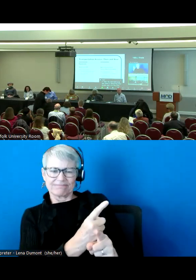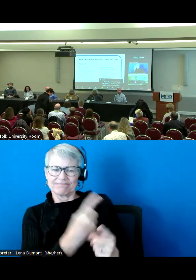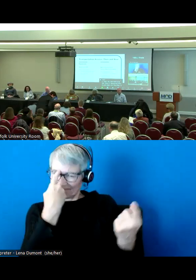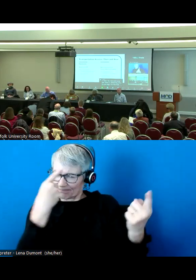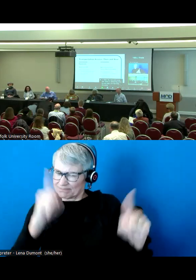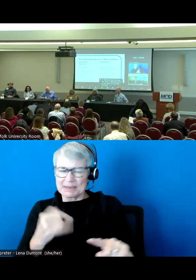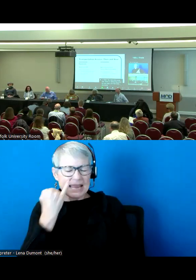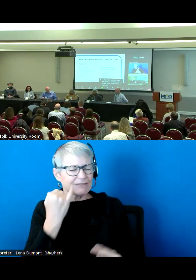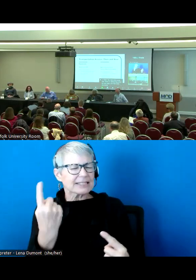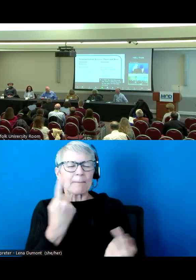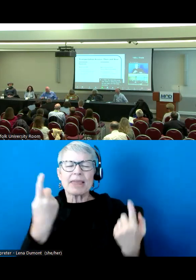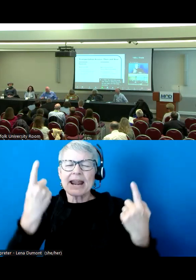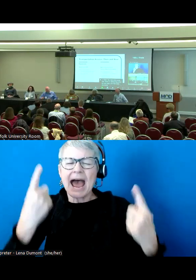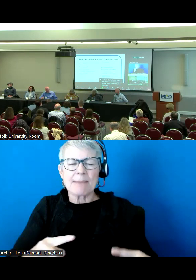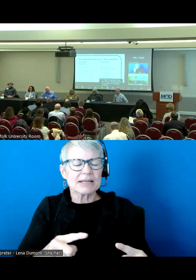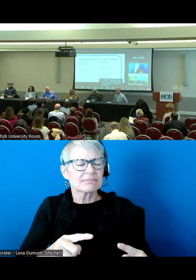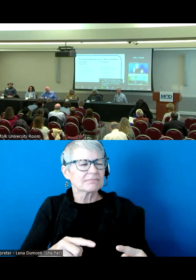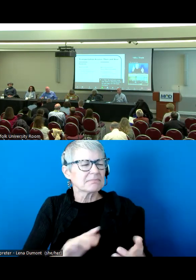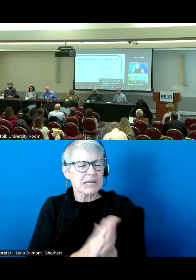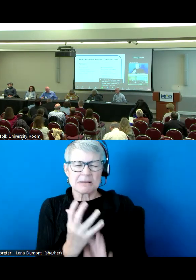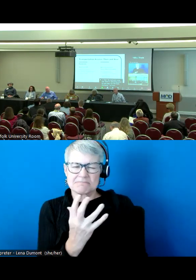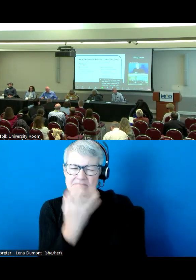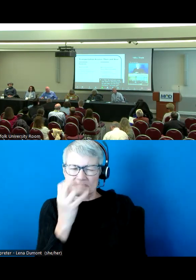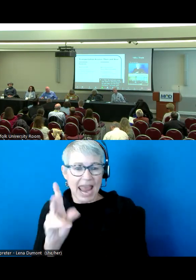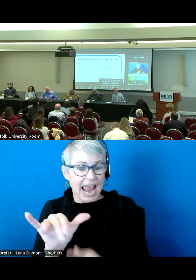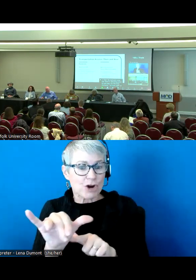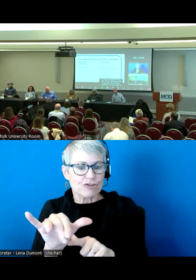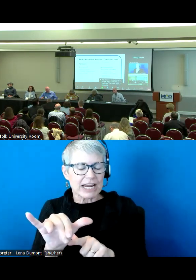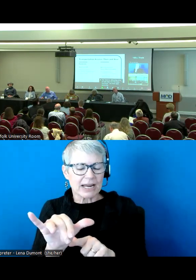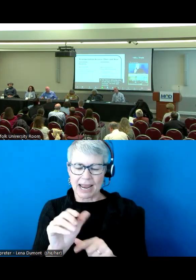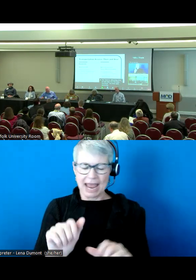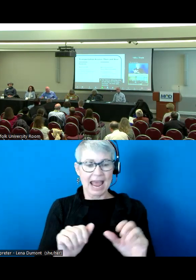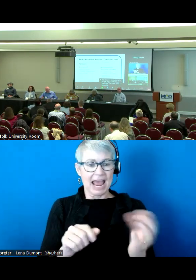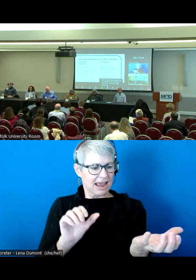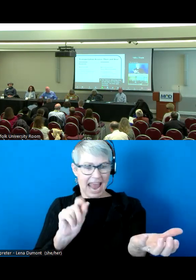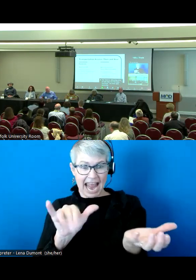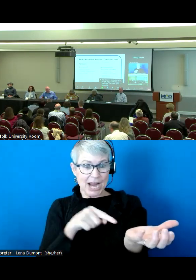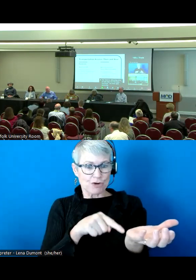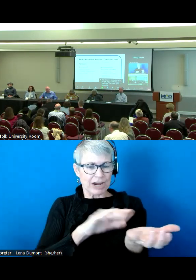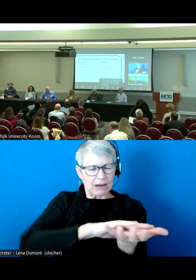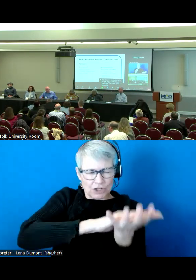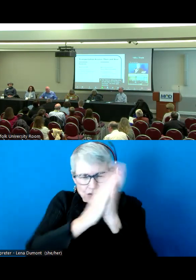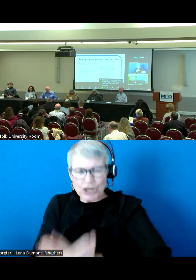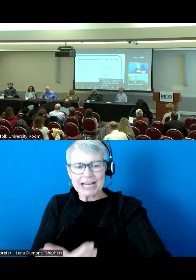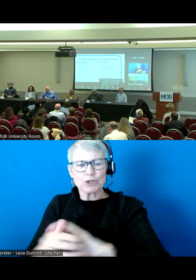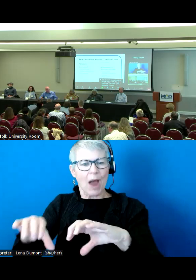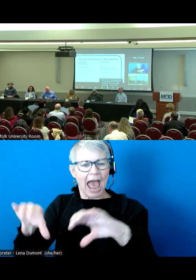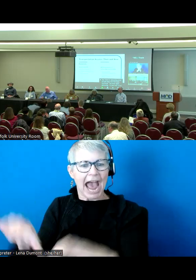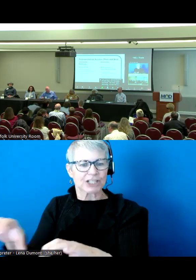Um, again, advocating. Try your best to understand why the system isn't working